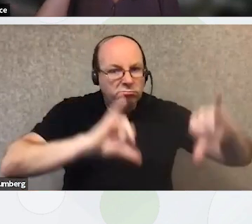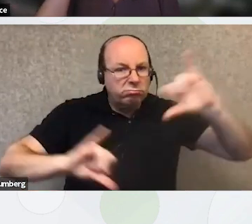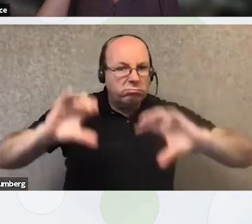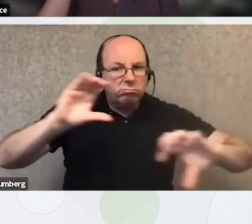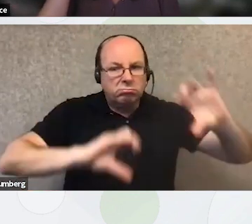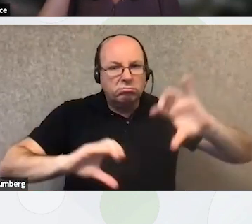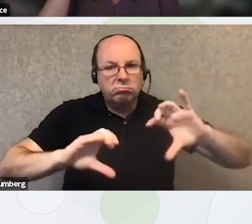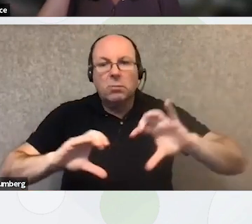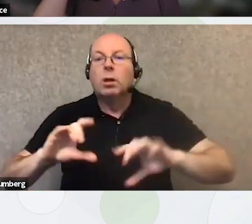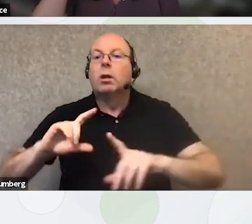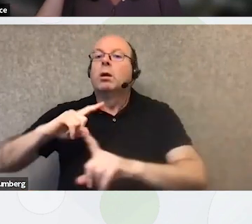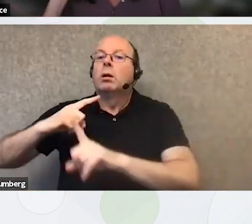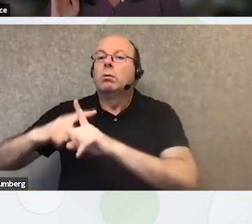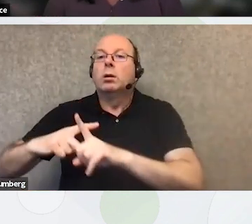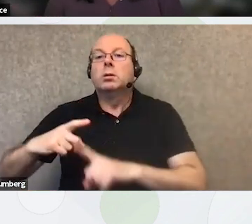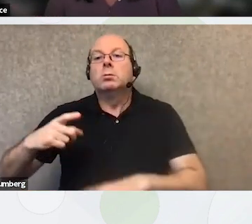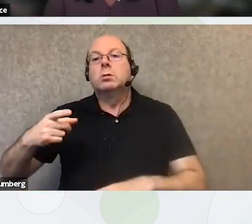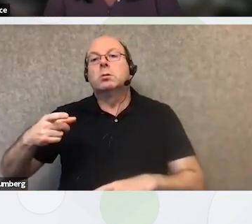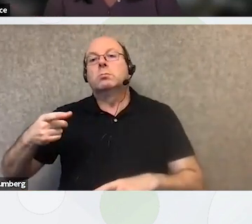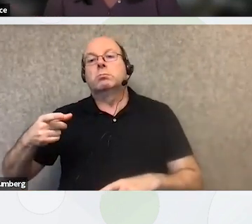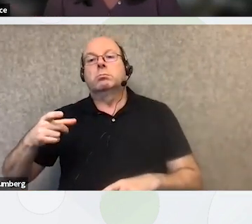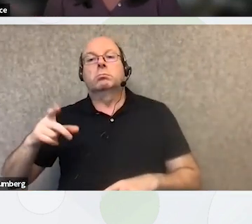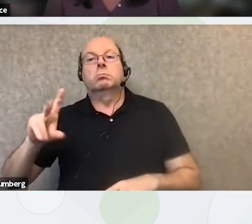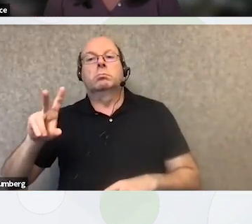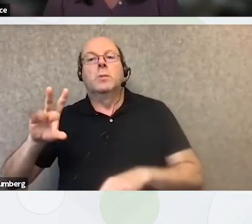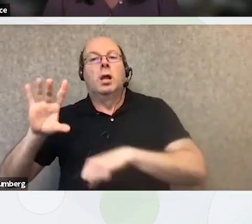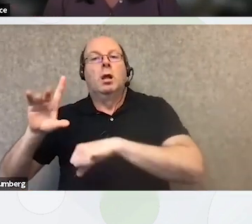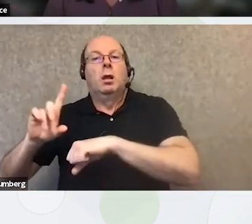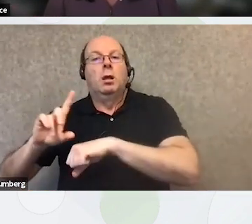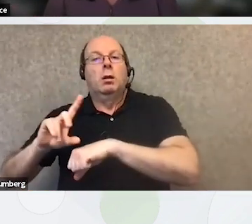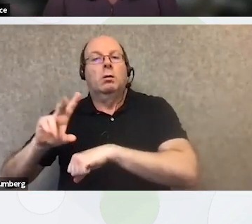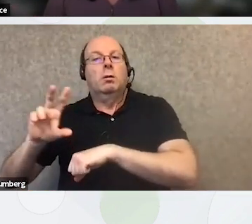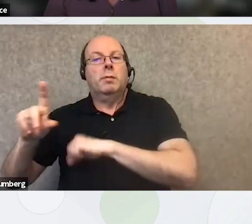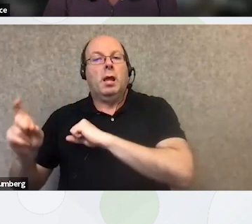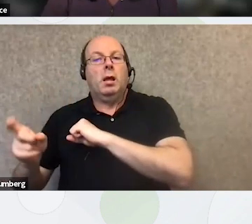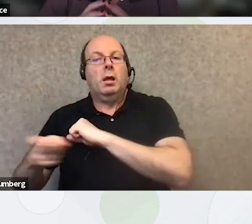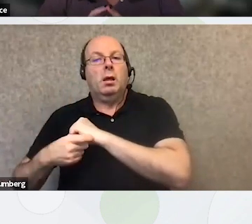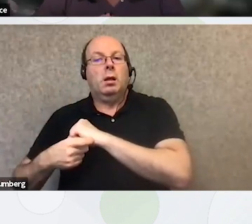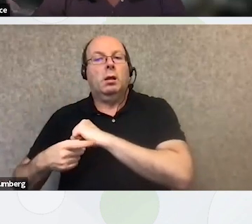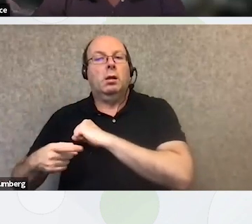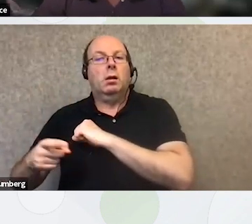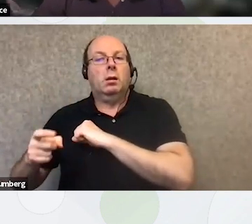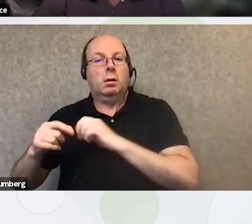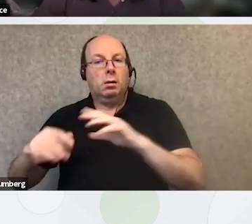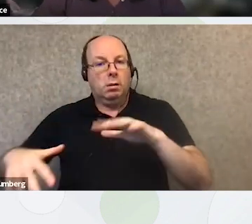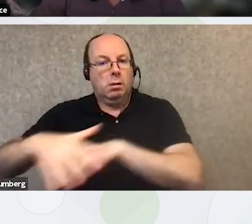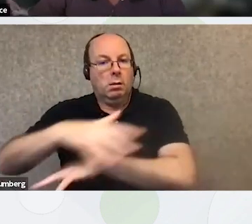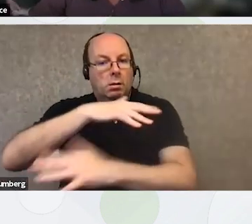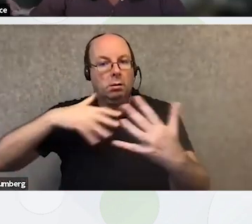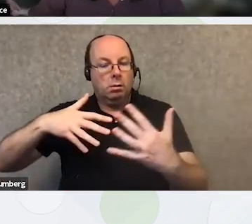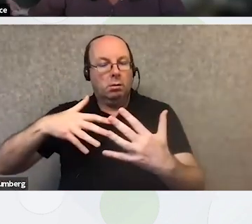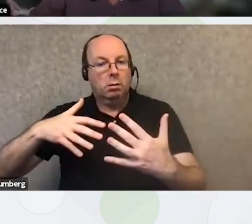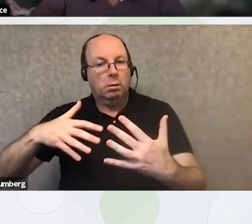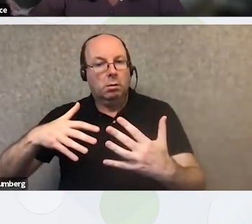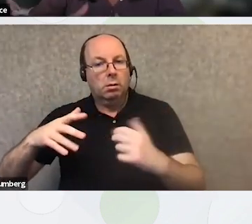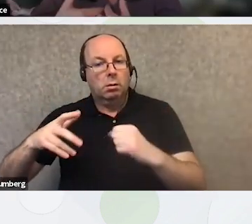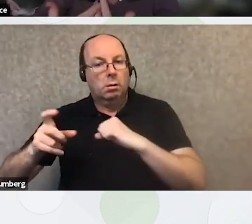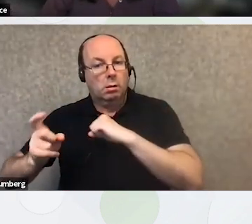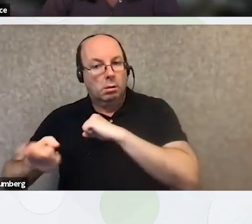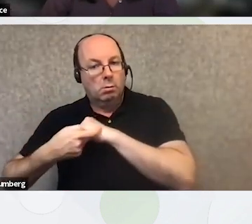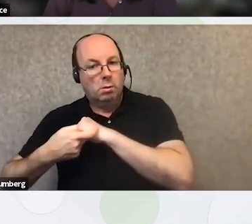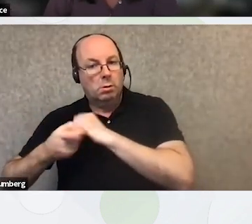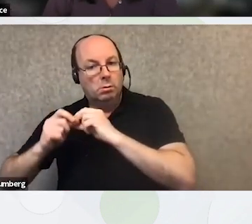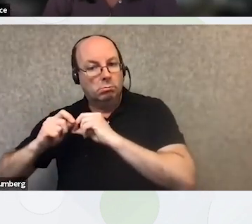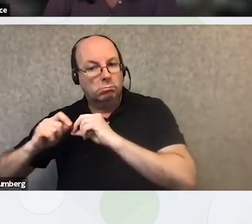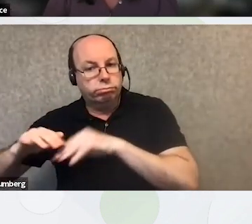circulating vaccine in the Southern Hemisphere, and how we can try and predict whether those circulating flu viruses are going